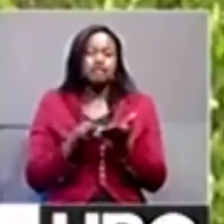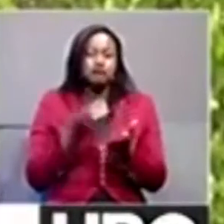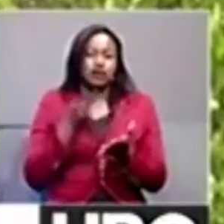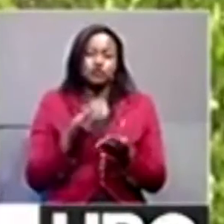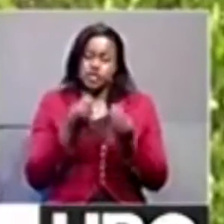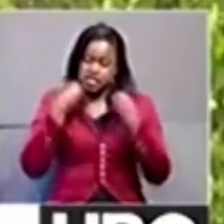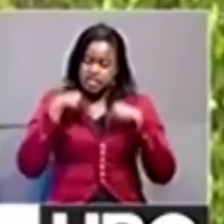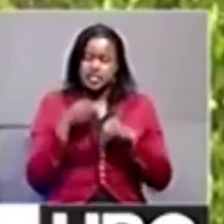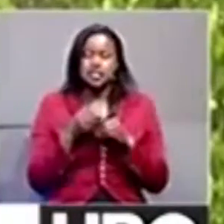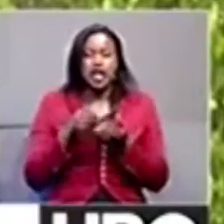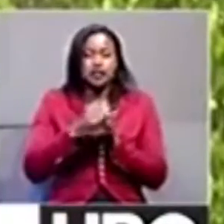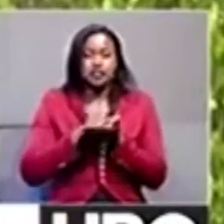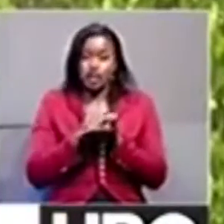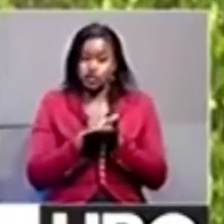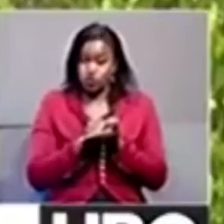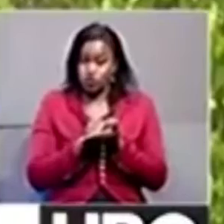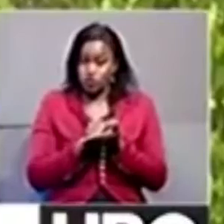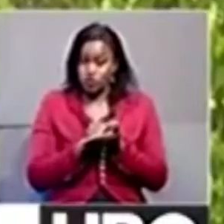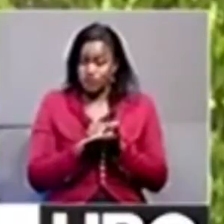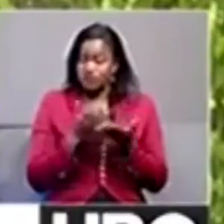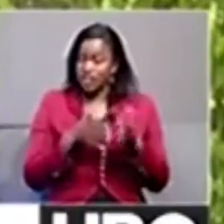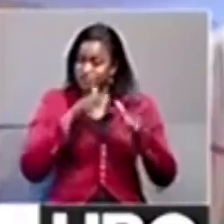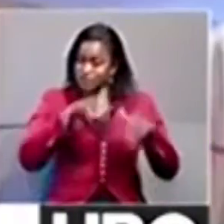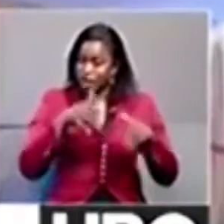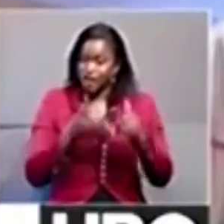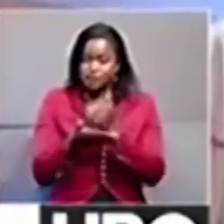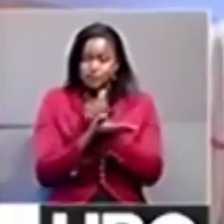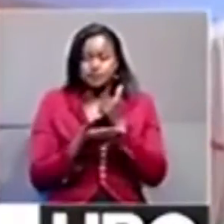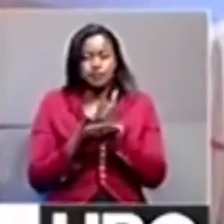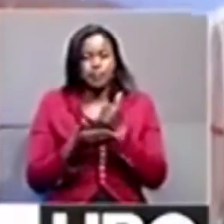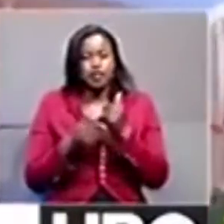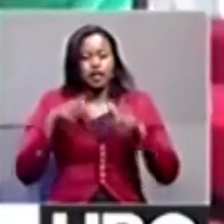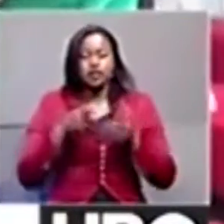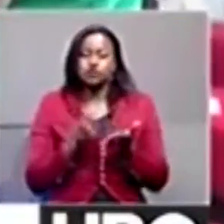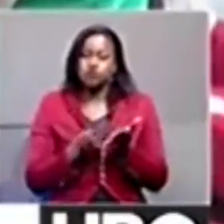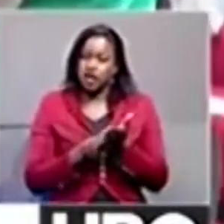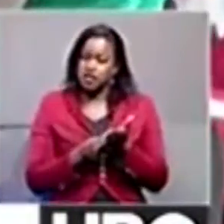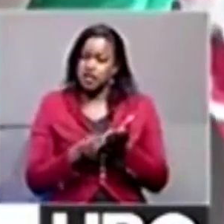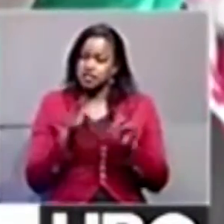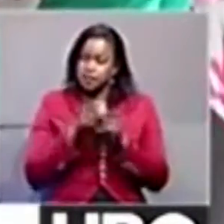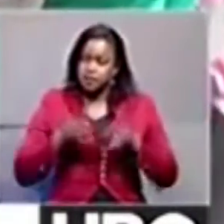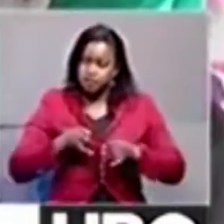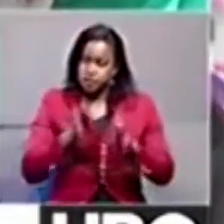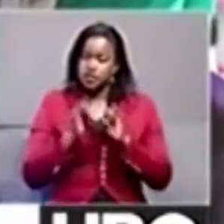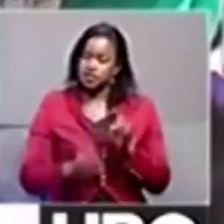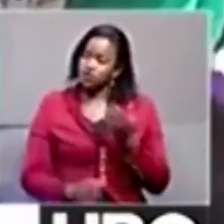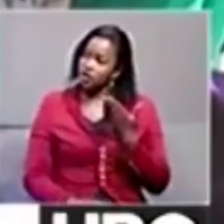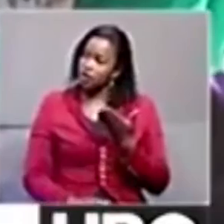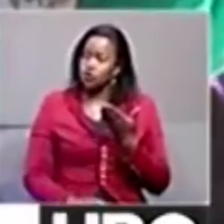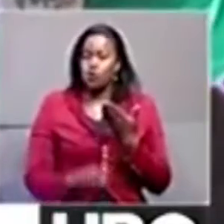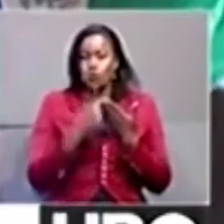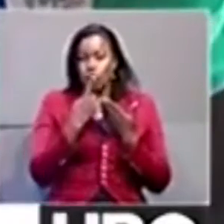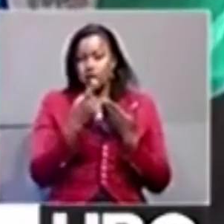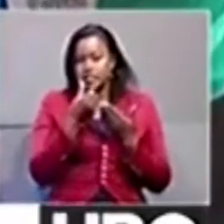organic produce. This will increase the production. In Uganda, the agent's implementation of about